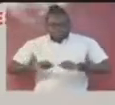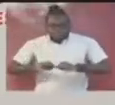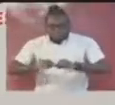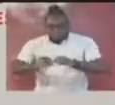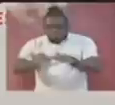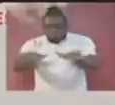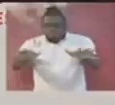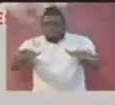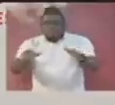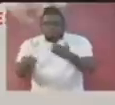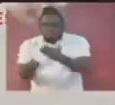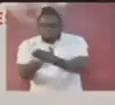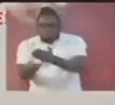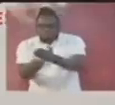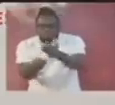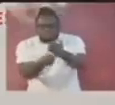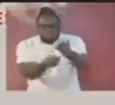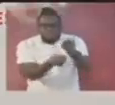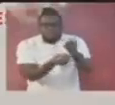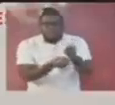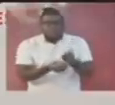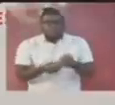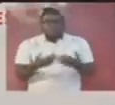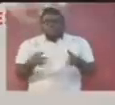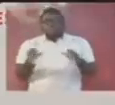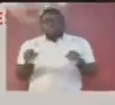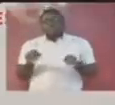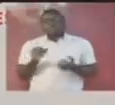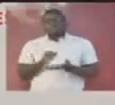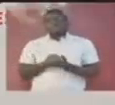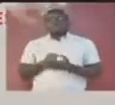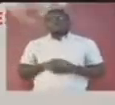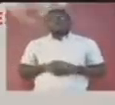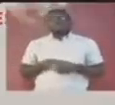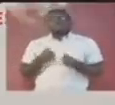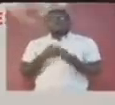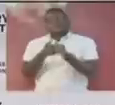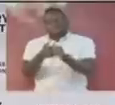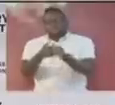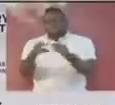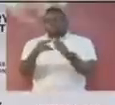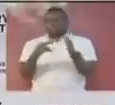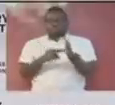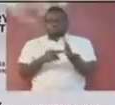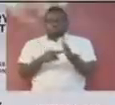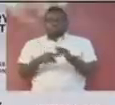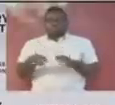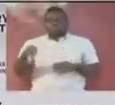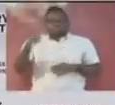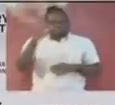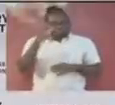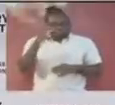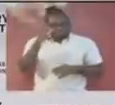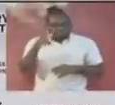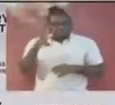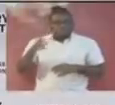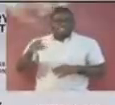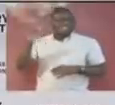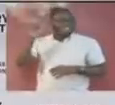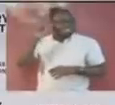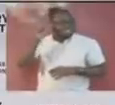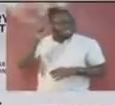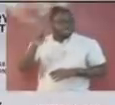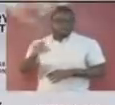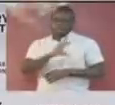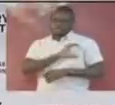with police directions, and we should be all right. But thank you for asking the question. Thank you very much for that question. We go